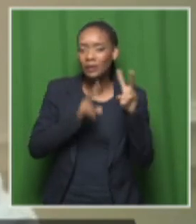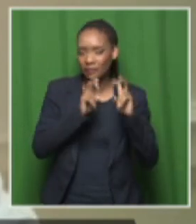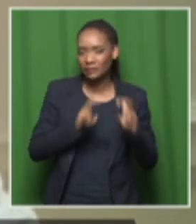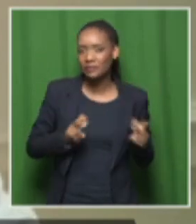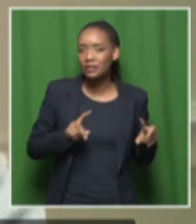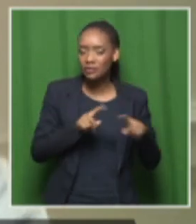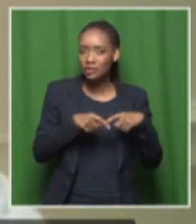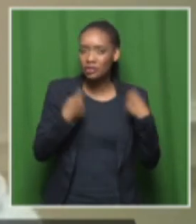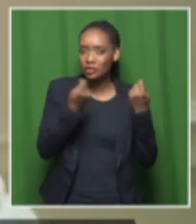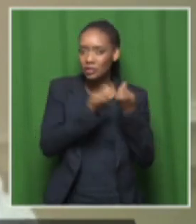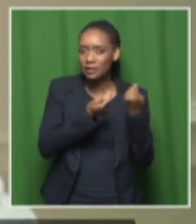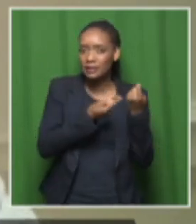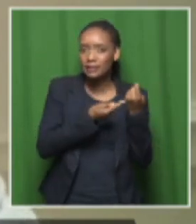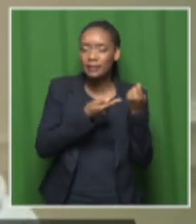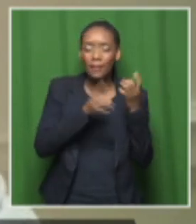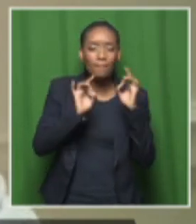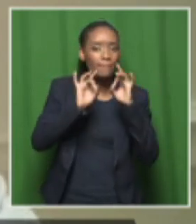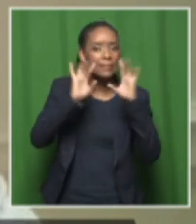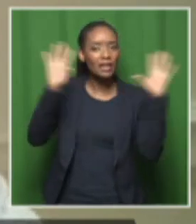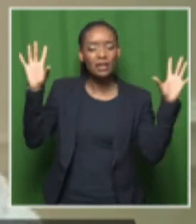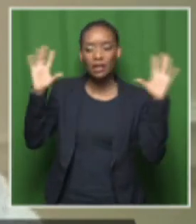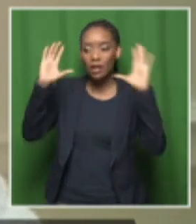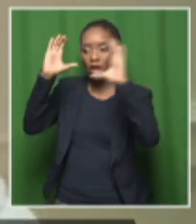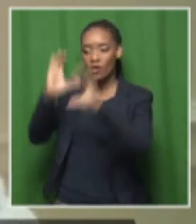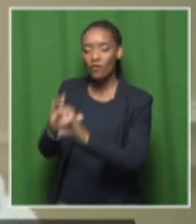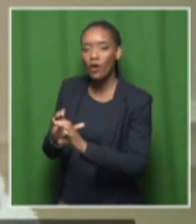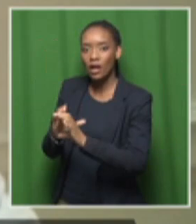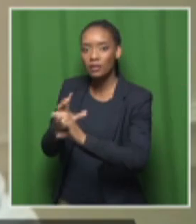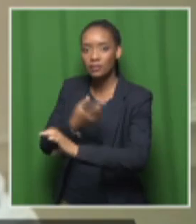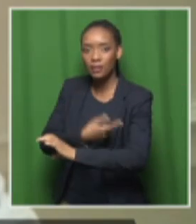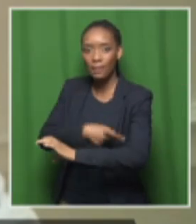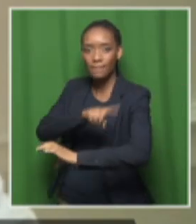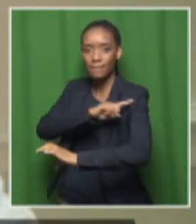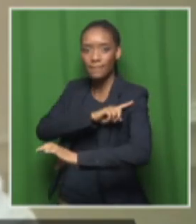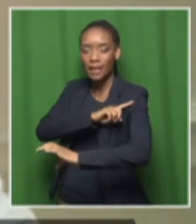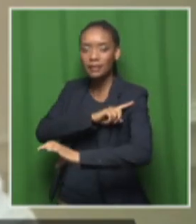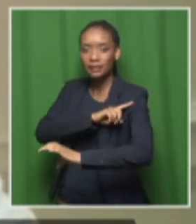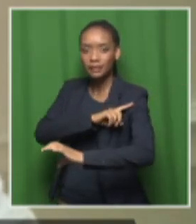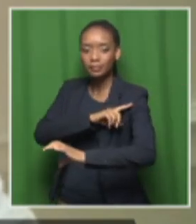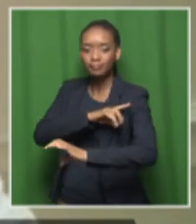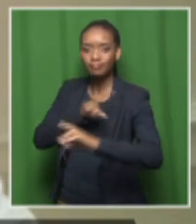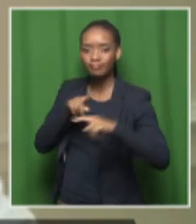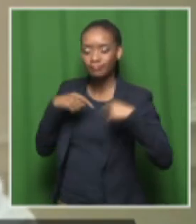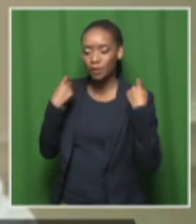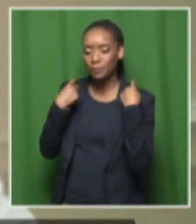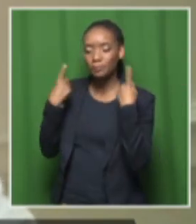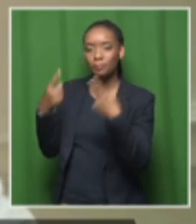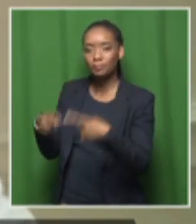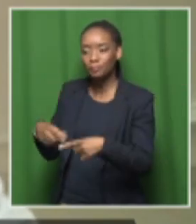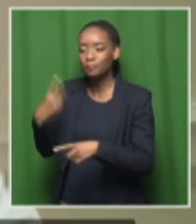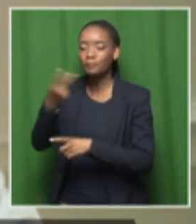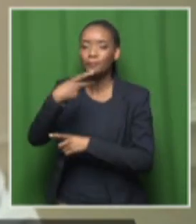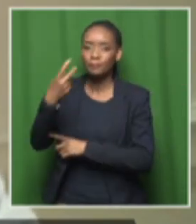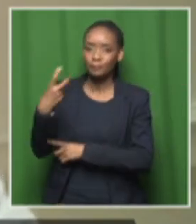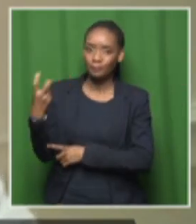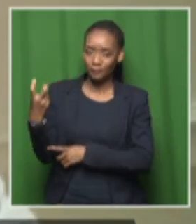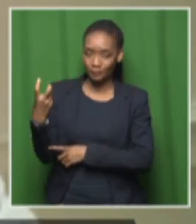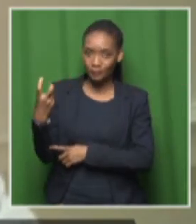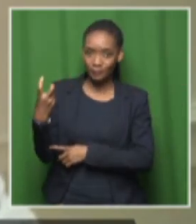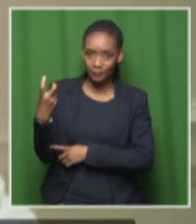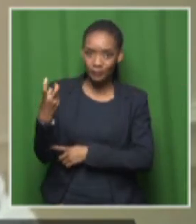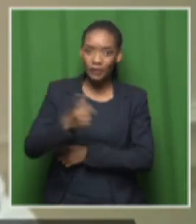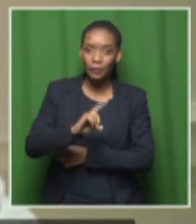clear focus and mandate to go and look on whether this